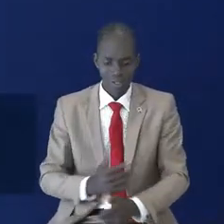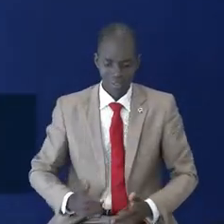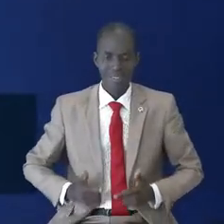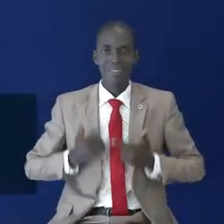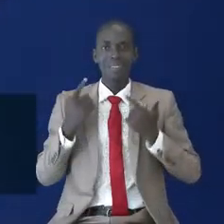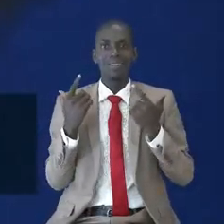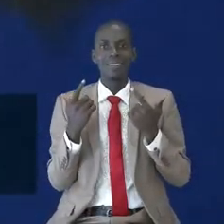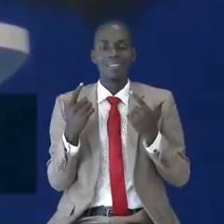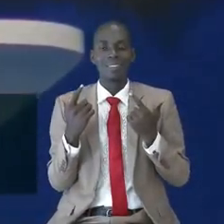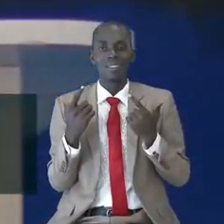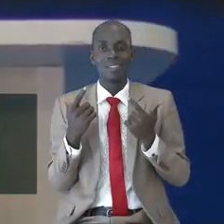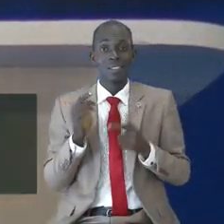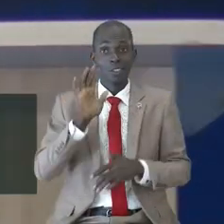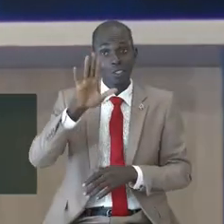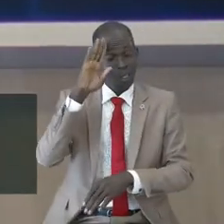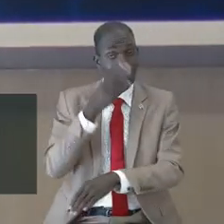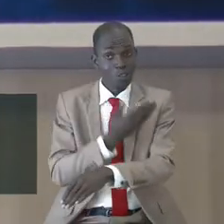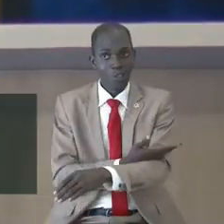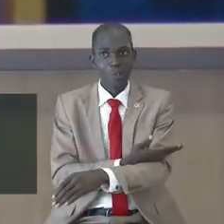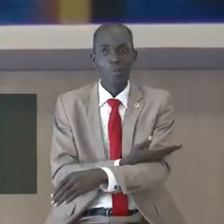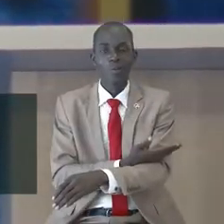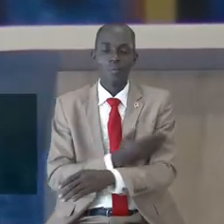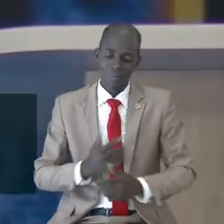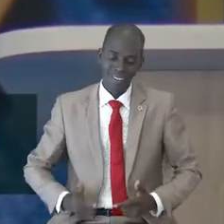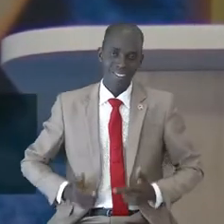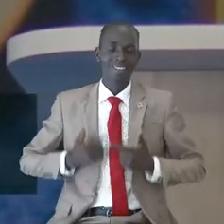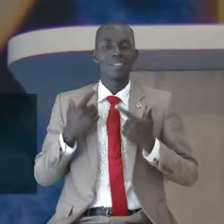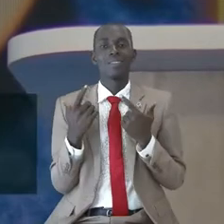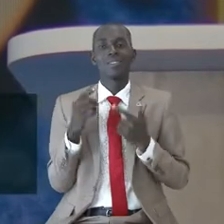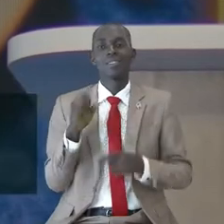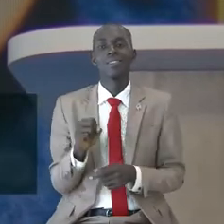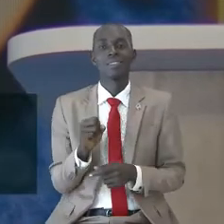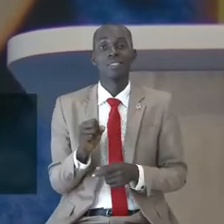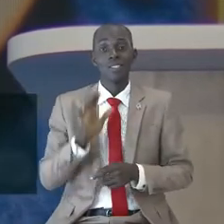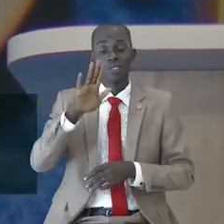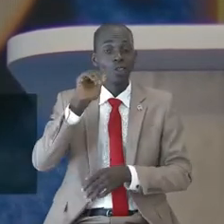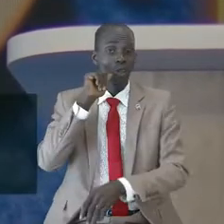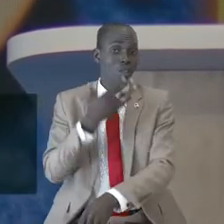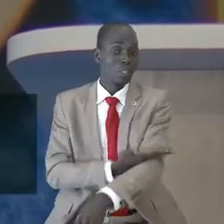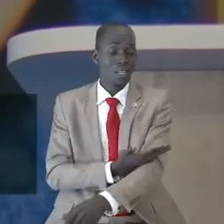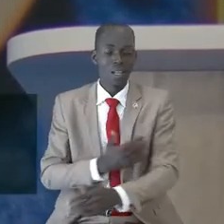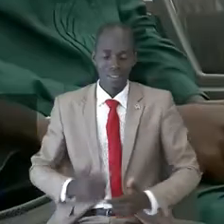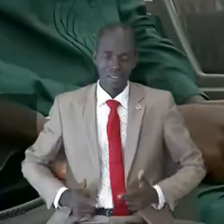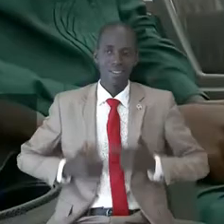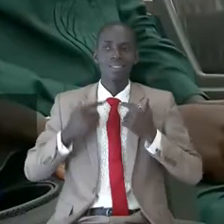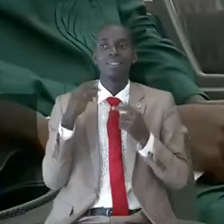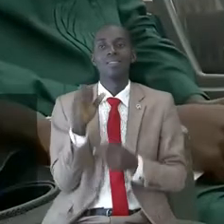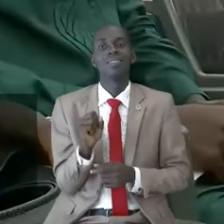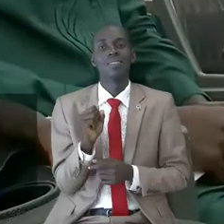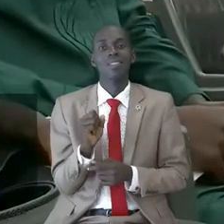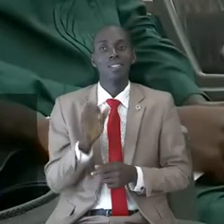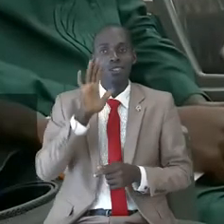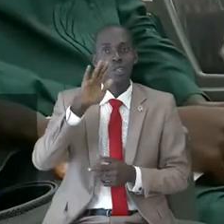liveth. Your son liveth. Amen. Your daughter liveth. Amen.